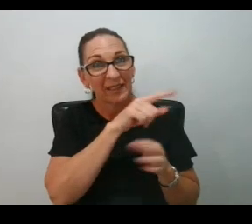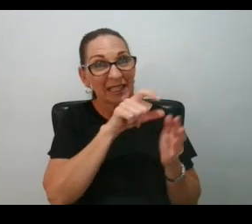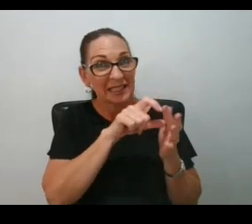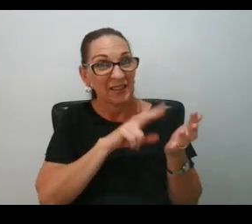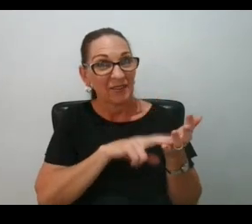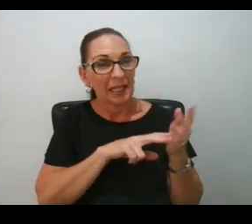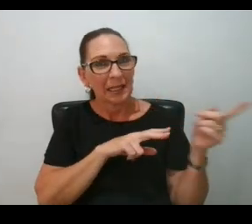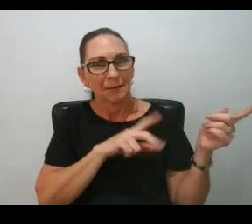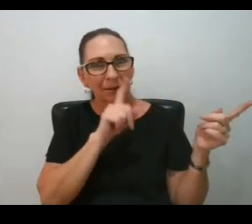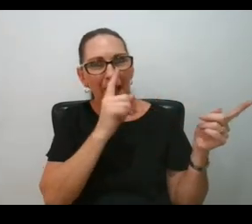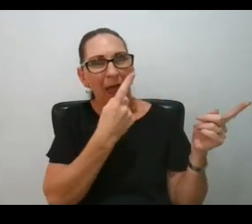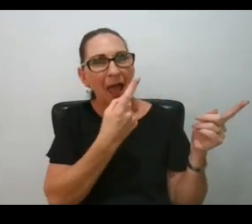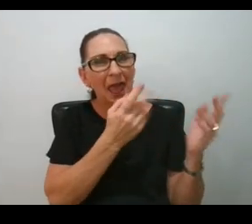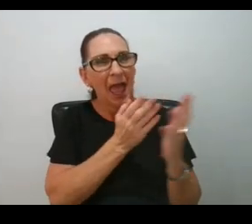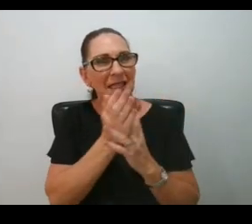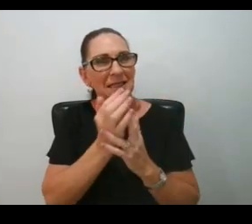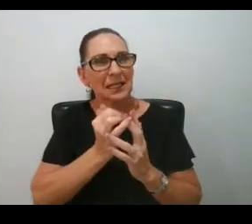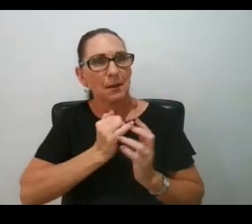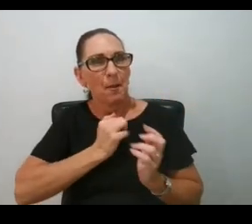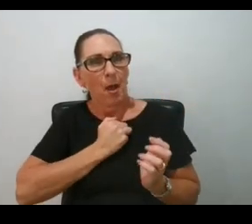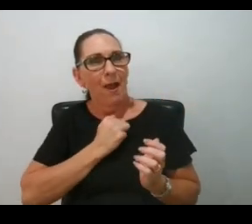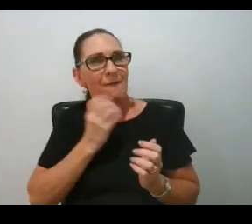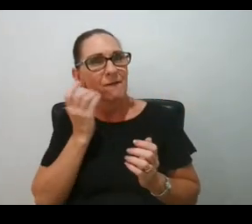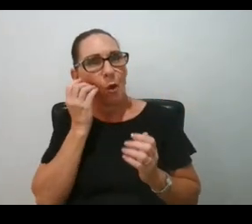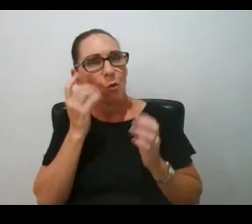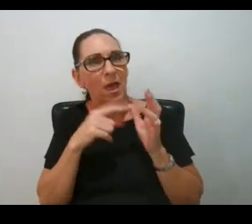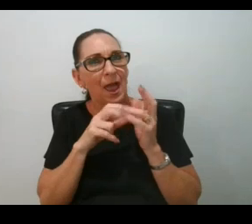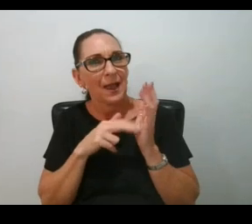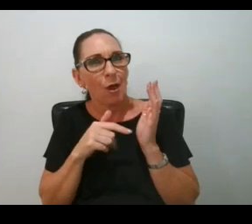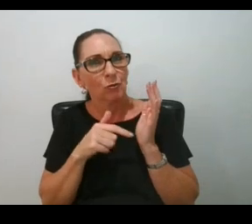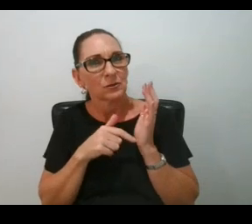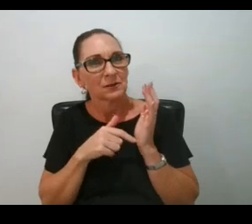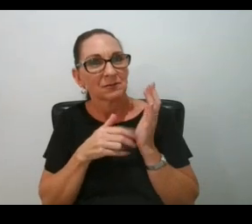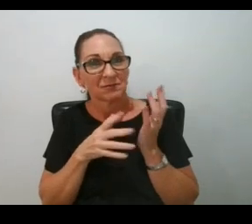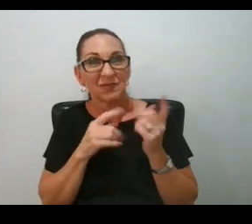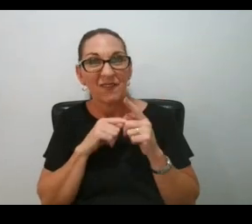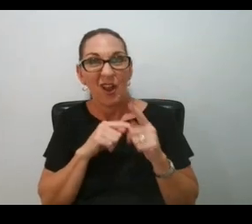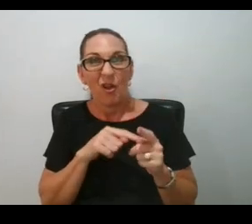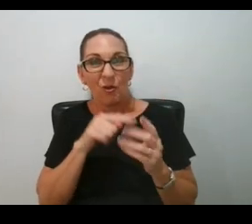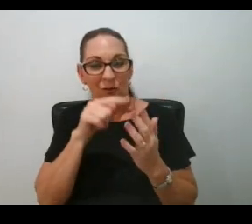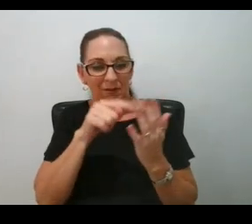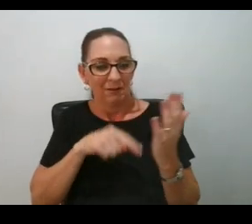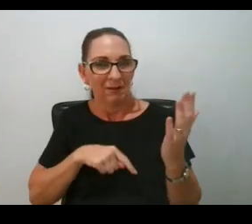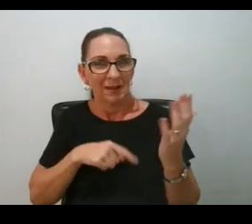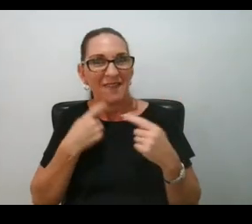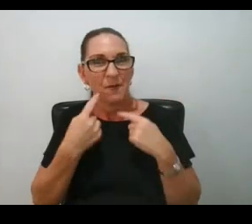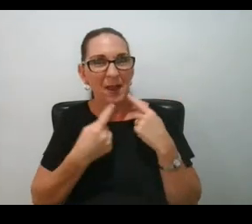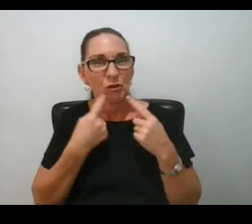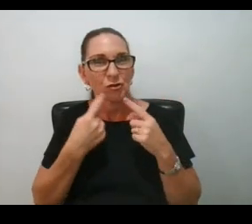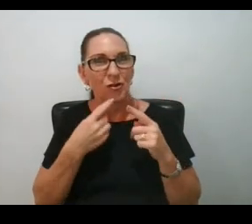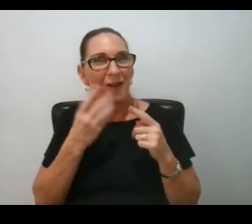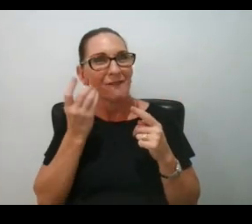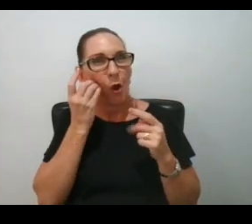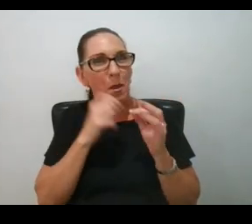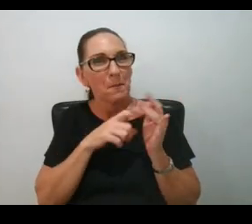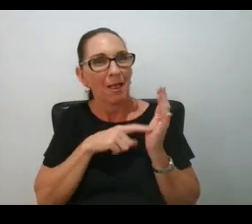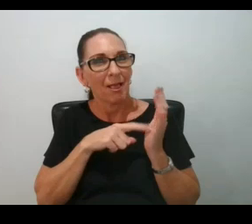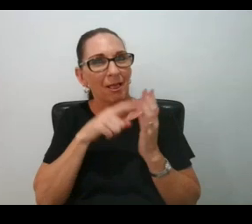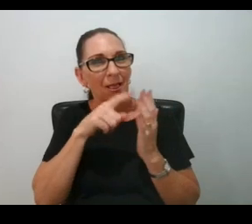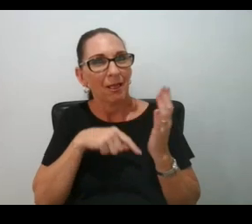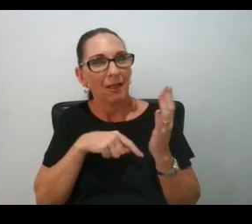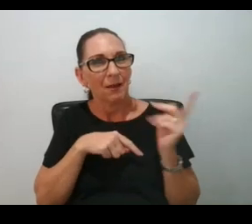account, because there would be a risk, depending on what sort of details on that telephone account, about an ability